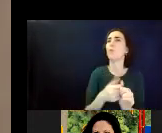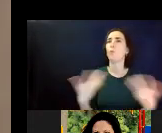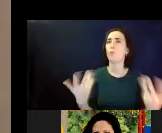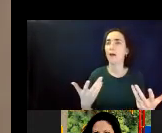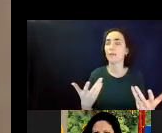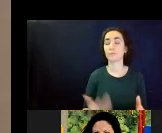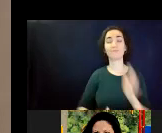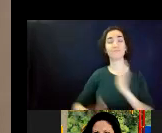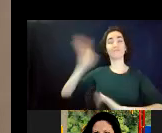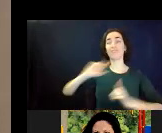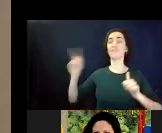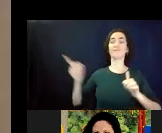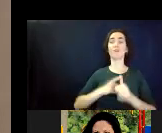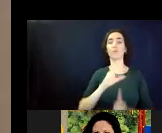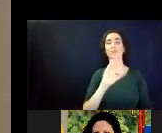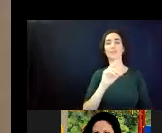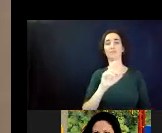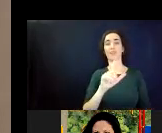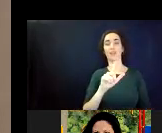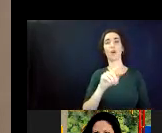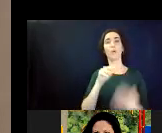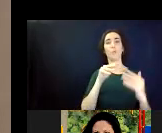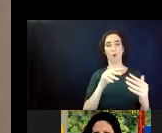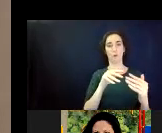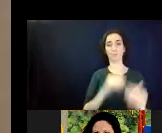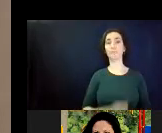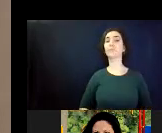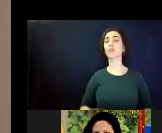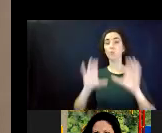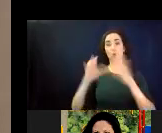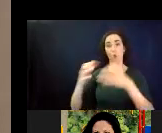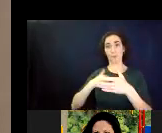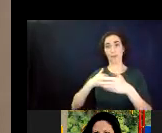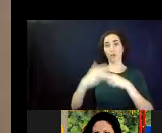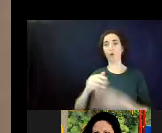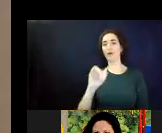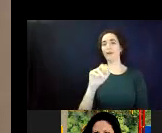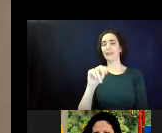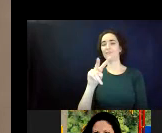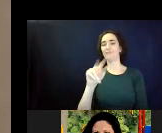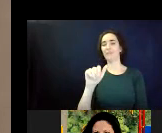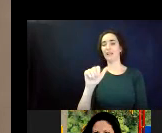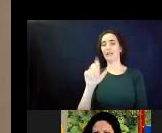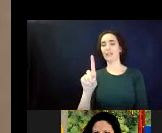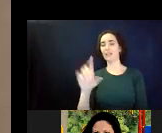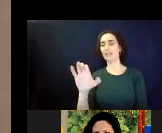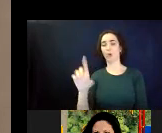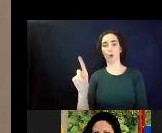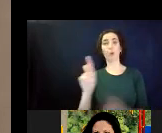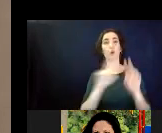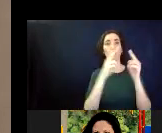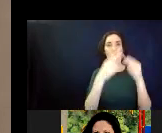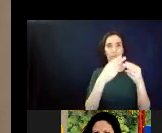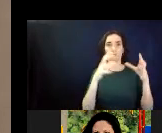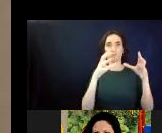War. The Invalid Corps were a military reserve organization created by the Union for partially